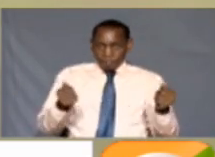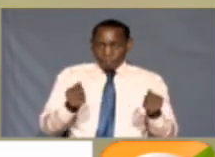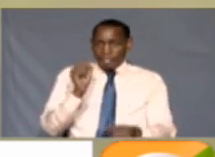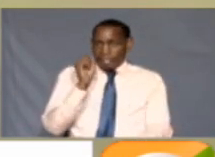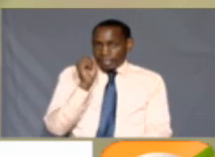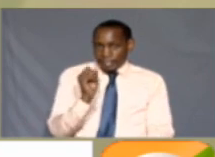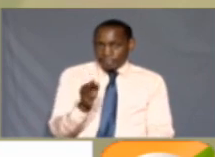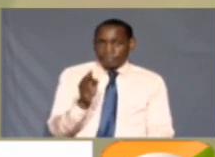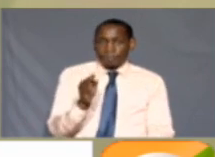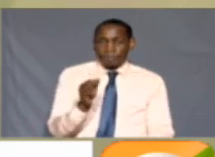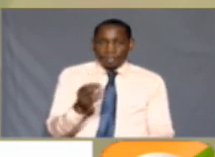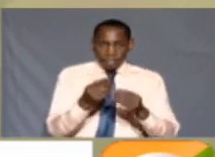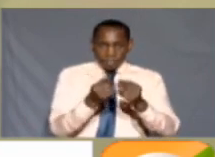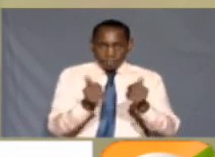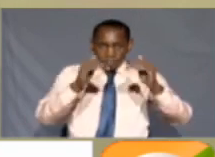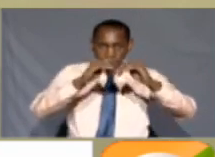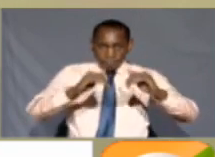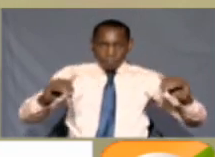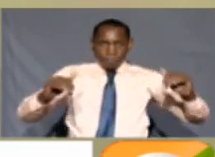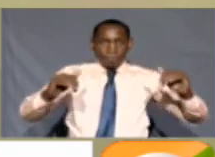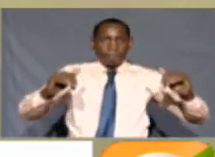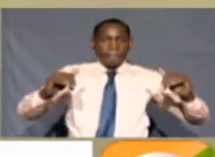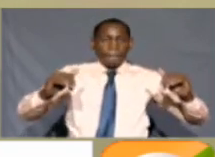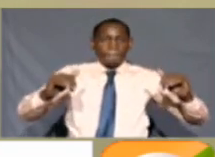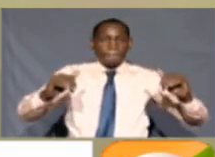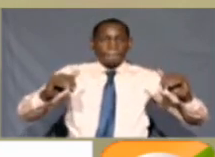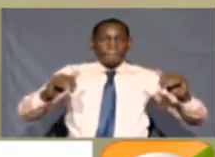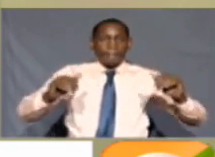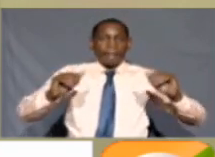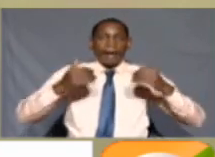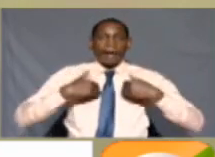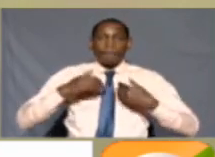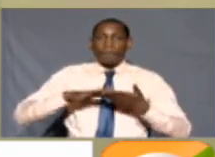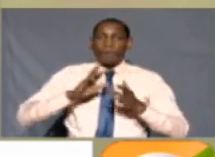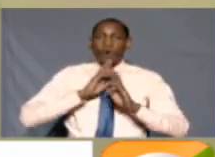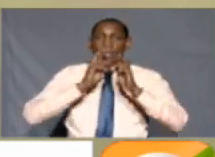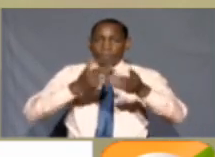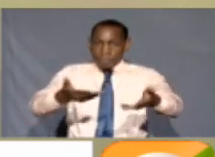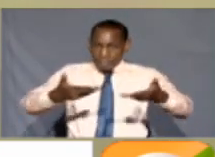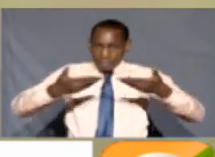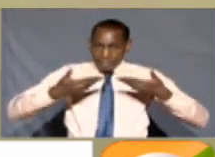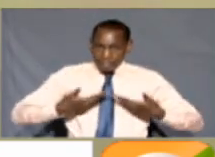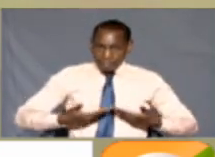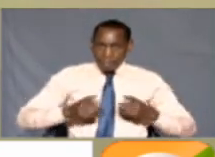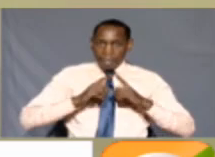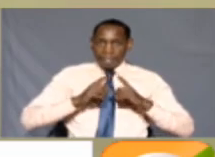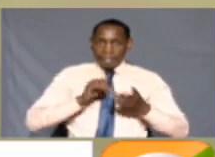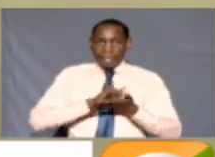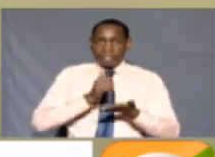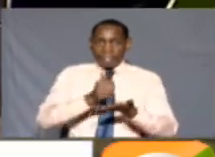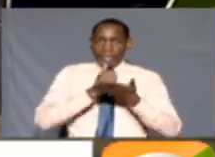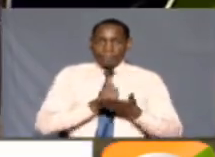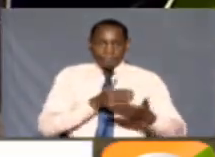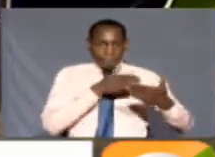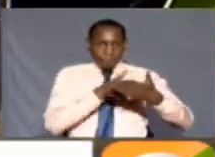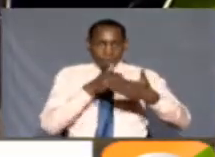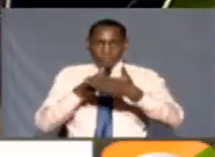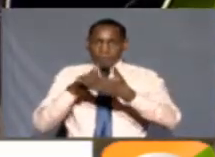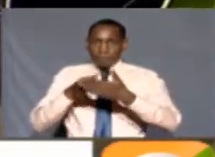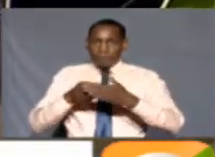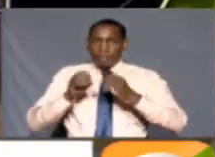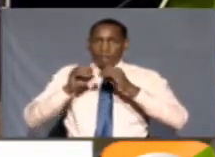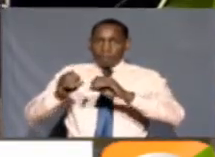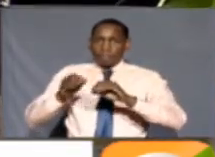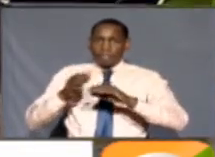we bridge that gap, we will find that we will have more reports coming forward that will help us prevent loss of